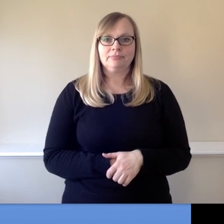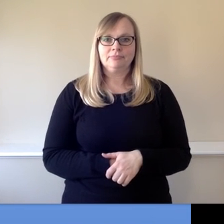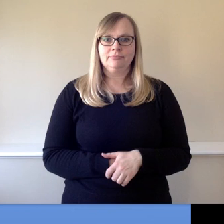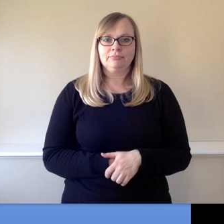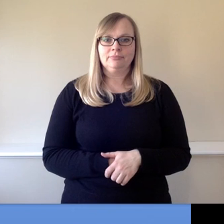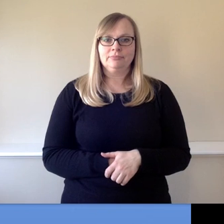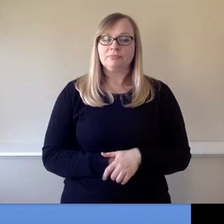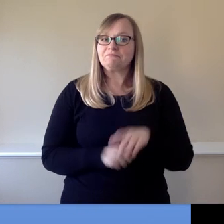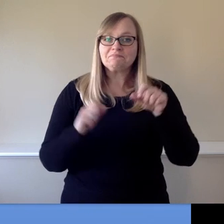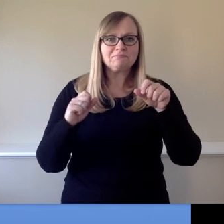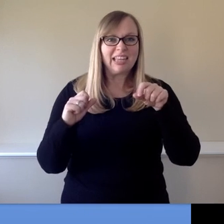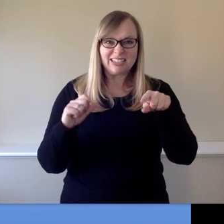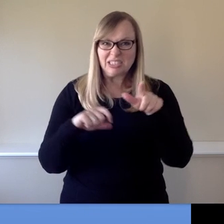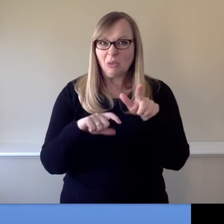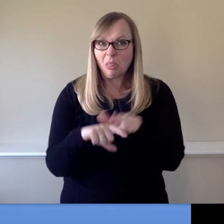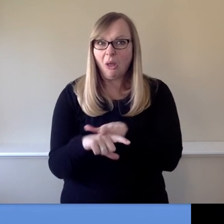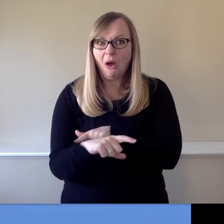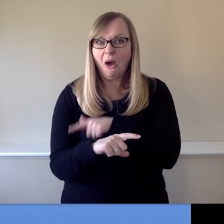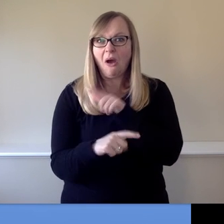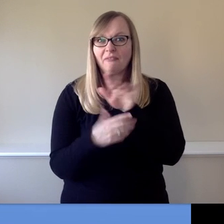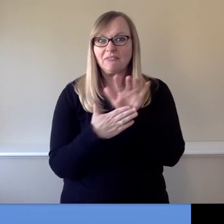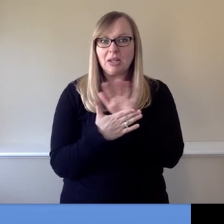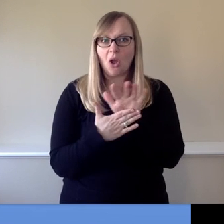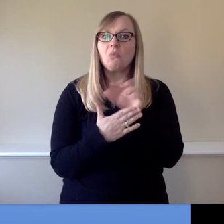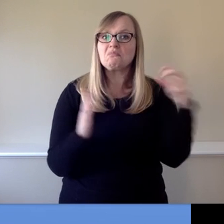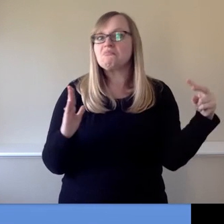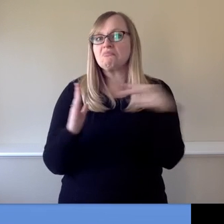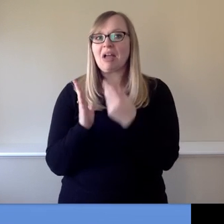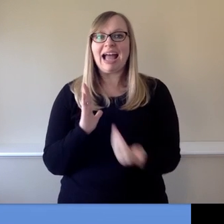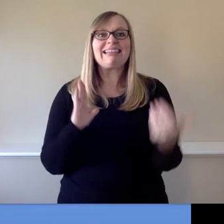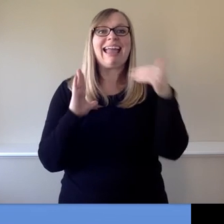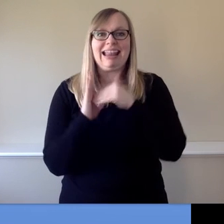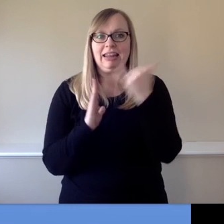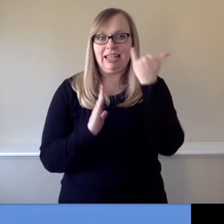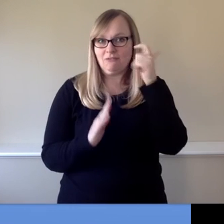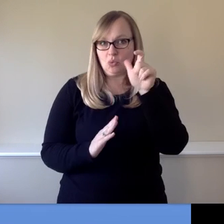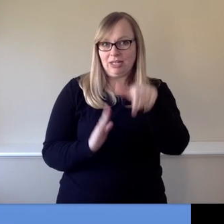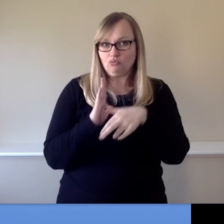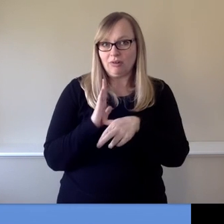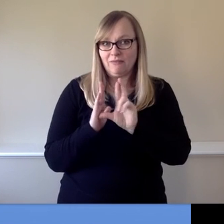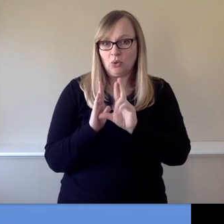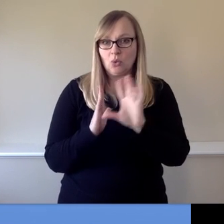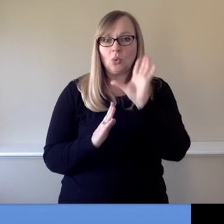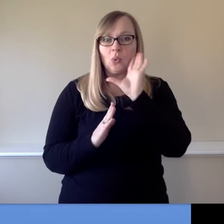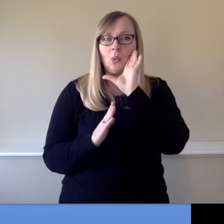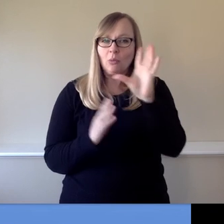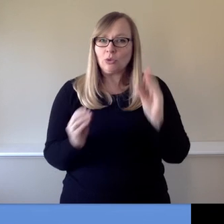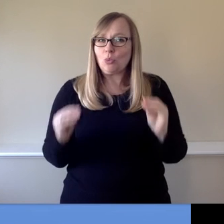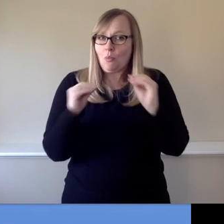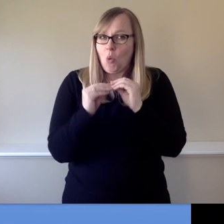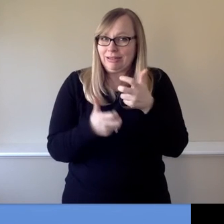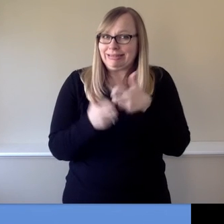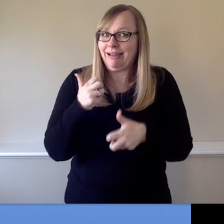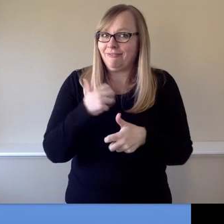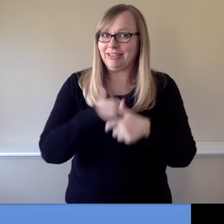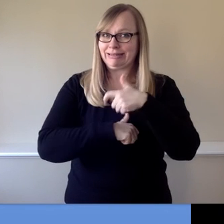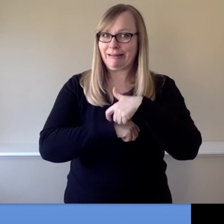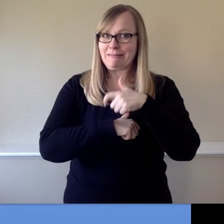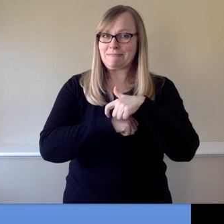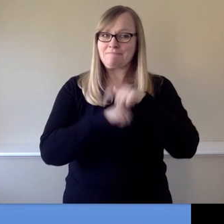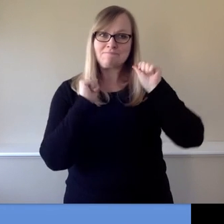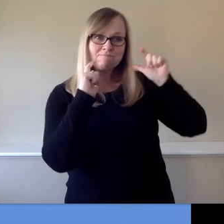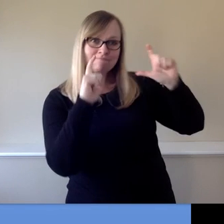Feel free to visit this video anytime you need a refresher. We're going to be getting into more difficult time telling, but for now